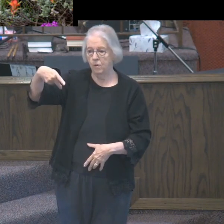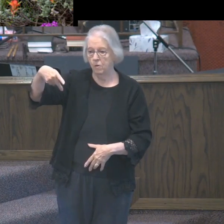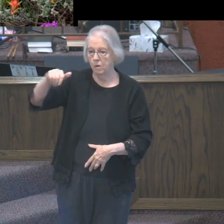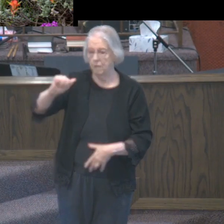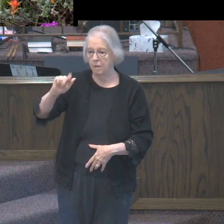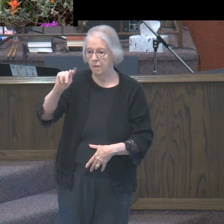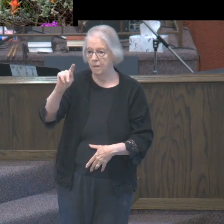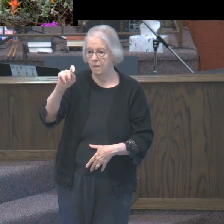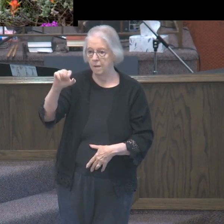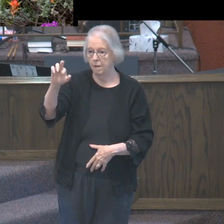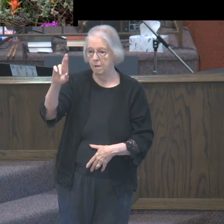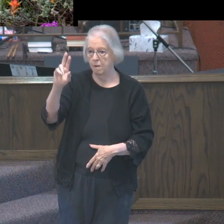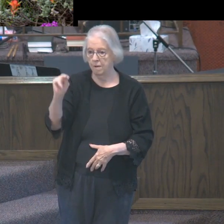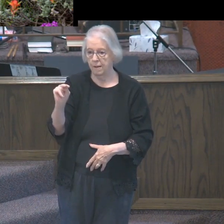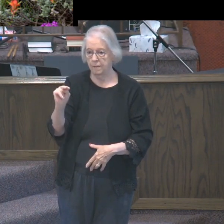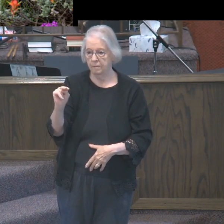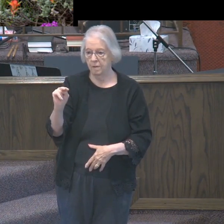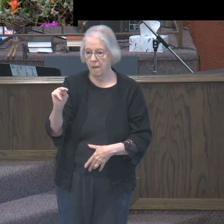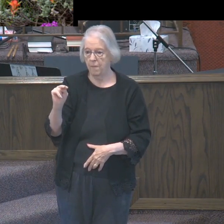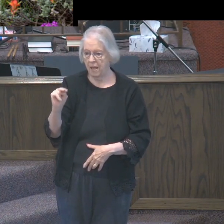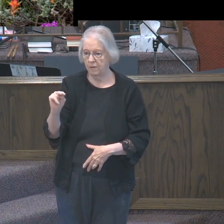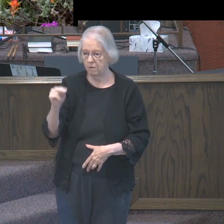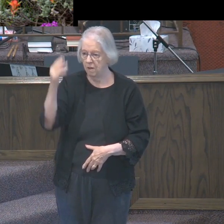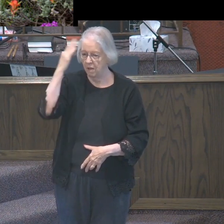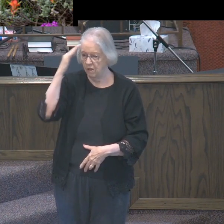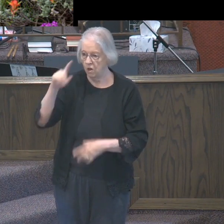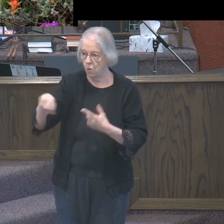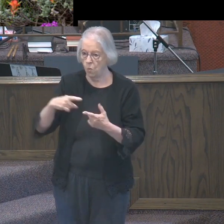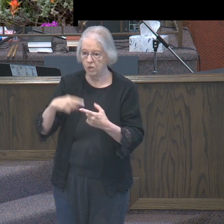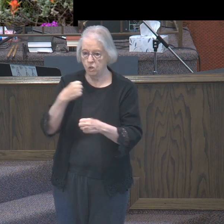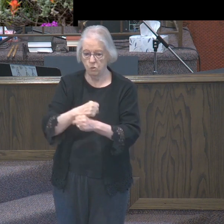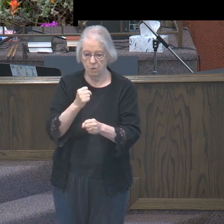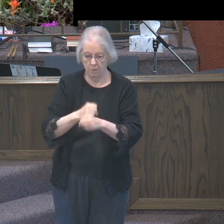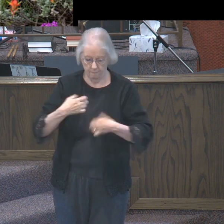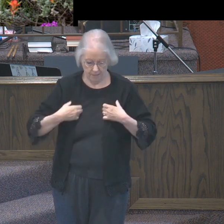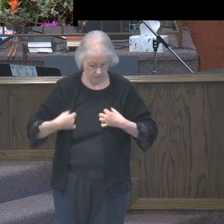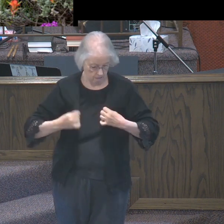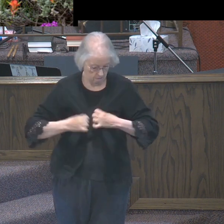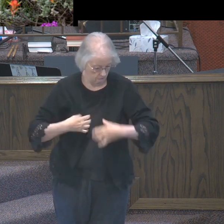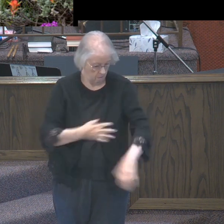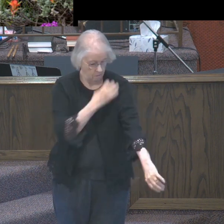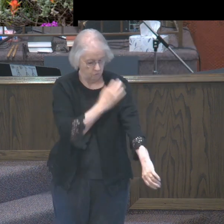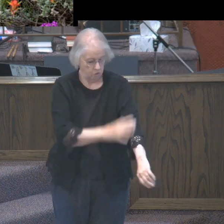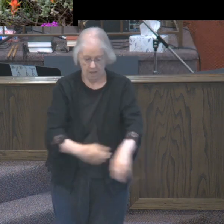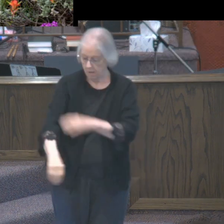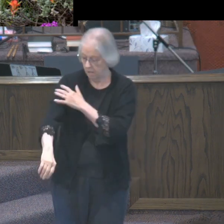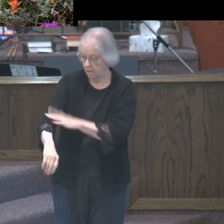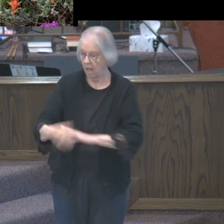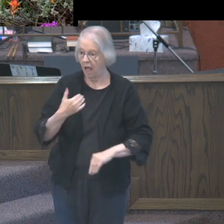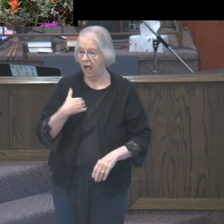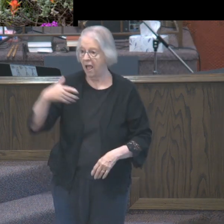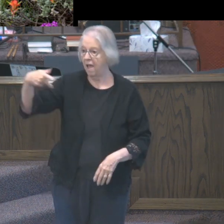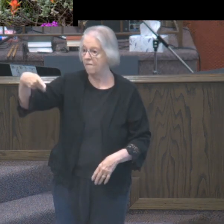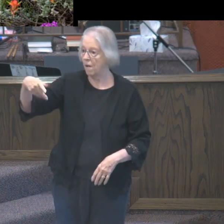The words in this prayer are kind of a skeleton that we hang clothes on that kind of tell us what it is, that remind